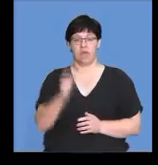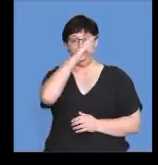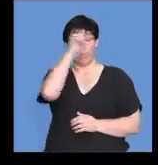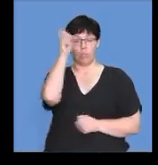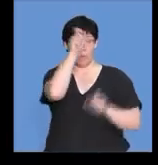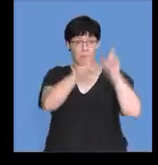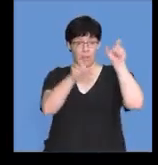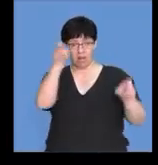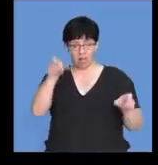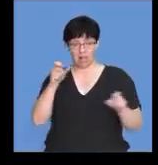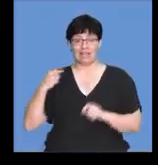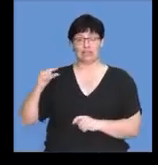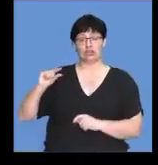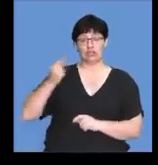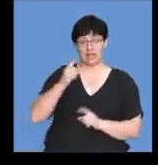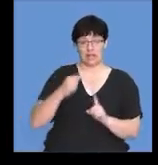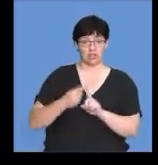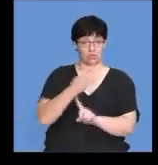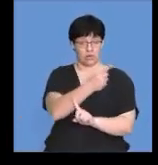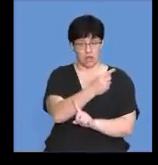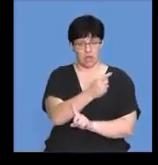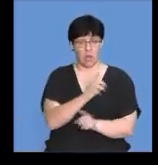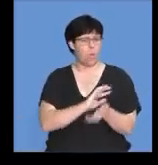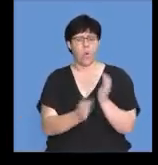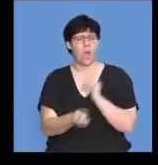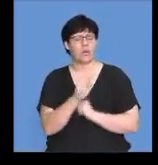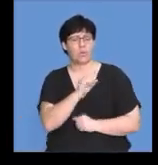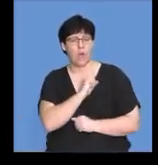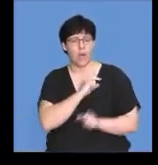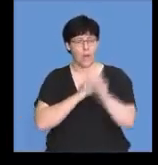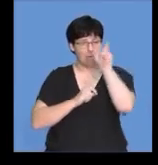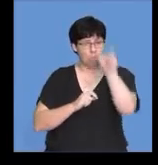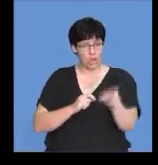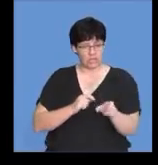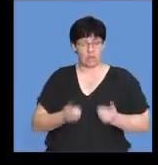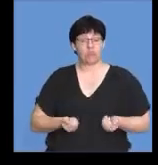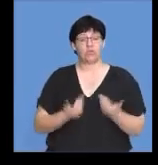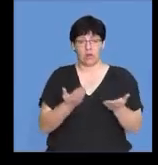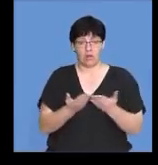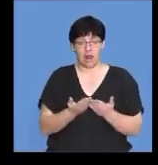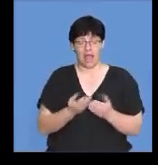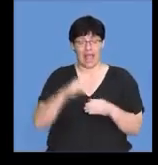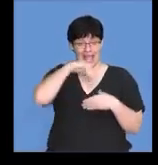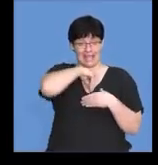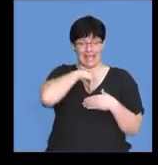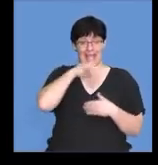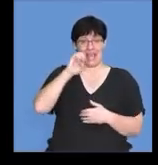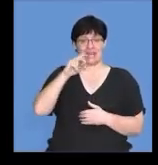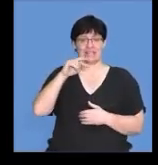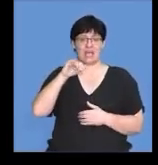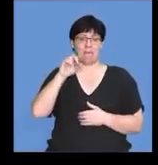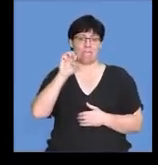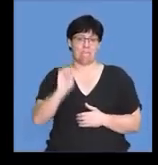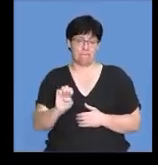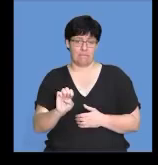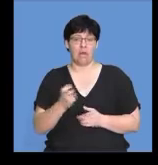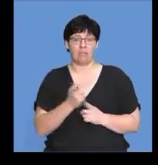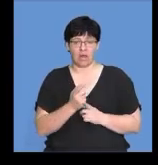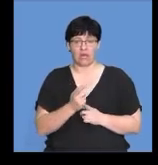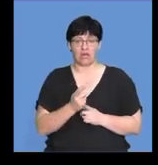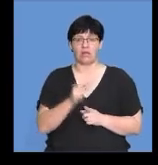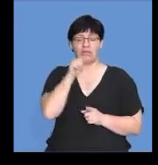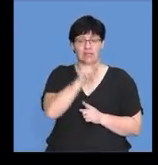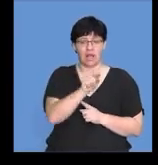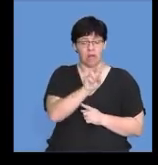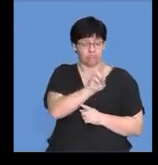people is a genetic disorder caused by when a person does not produce an enzyme that converts